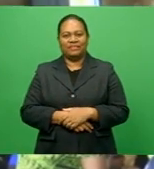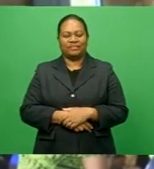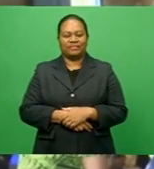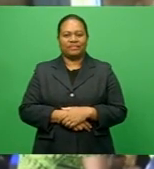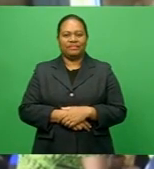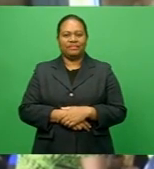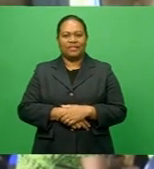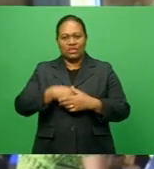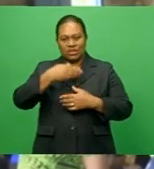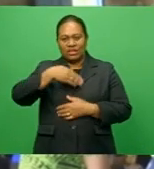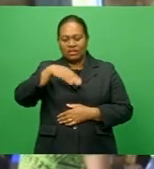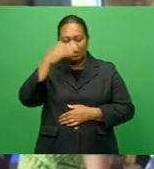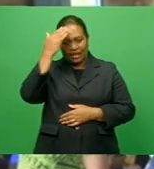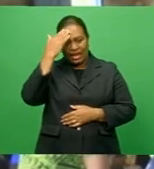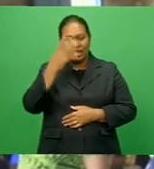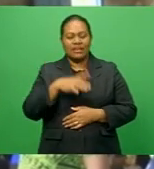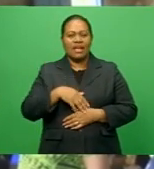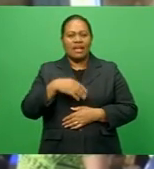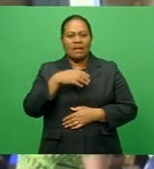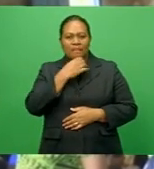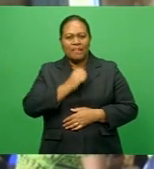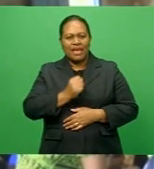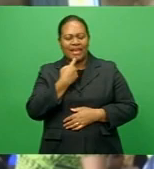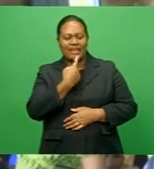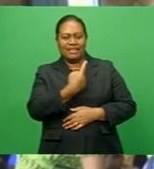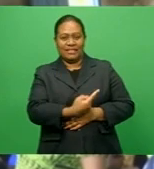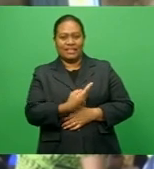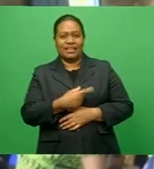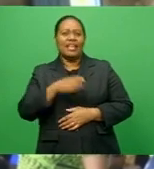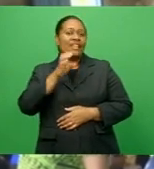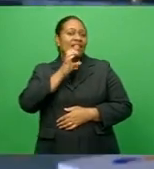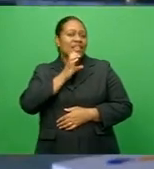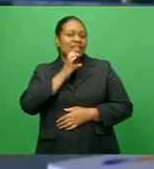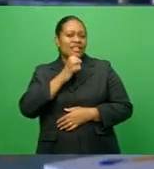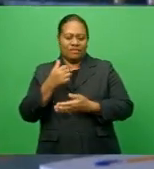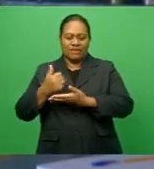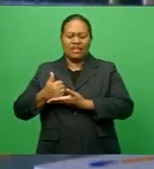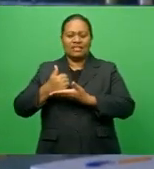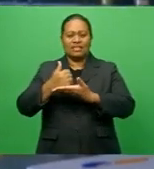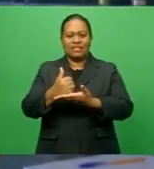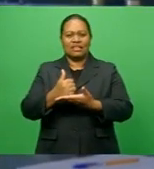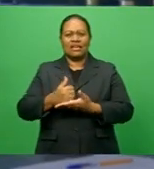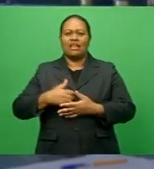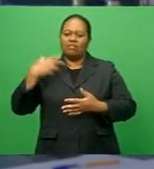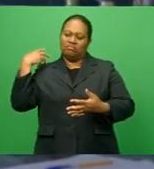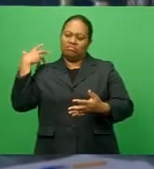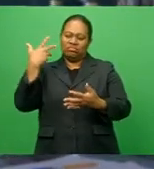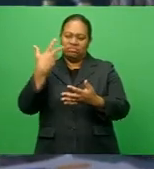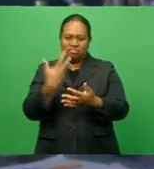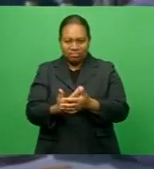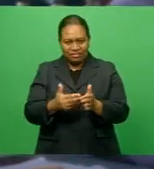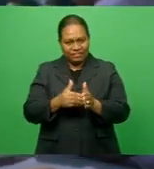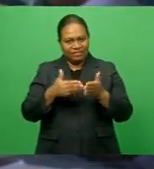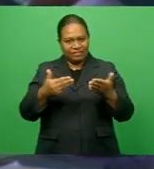Urangani Koro Choni Weseleta Lenilutu says the canteen has assisted them over the years.